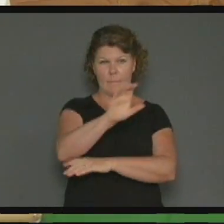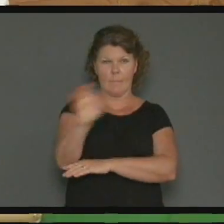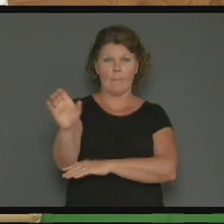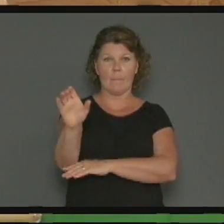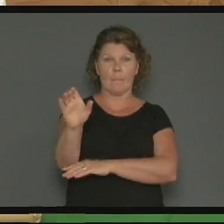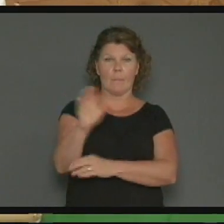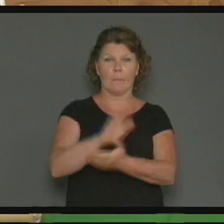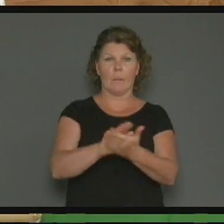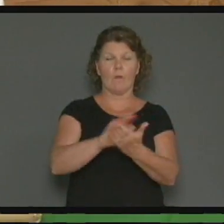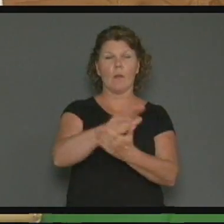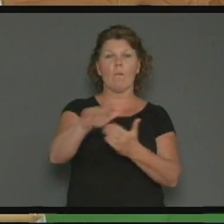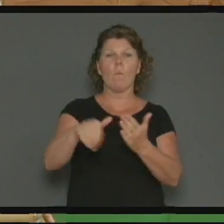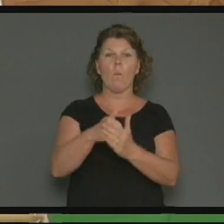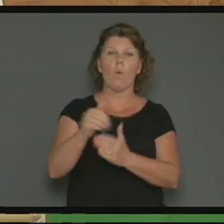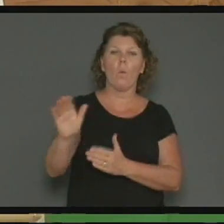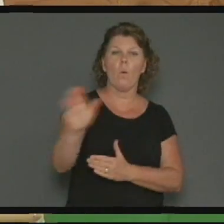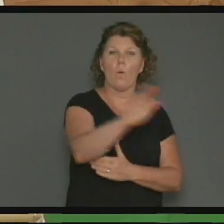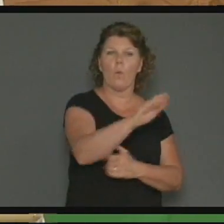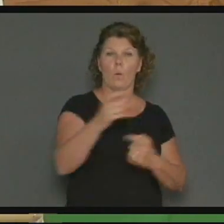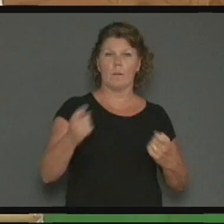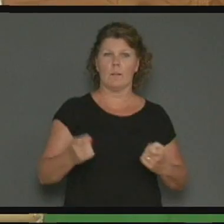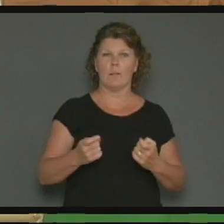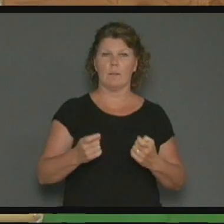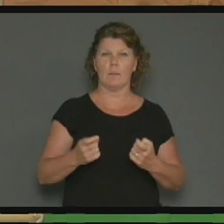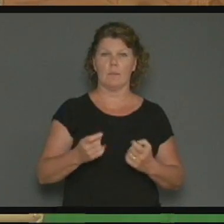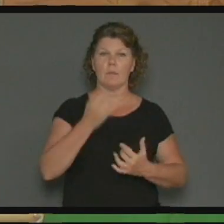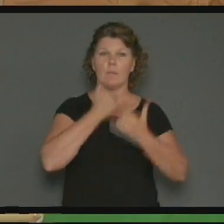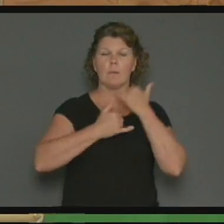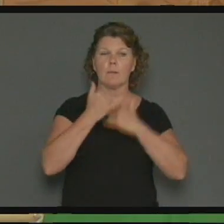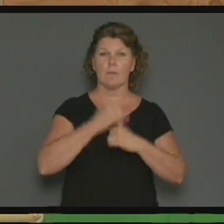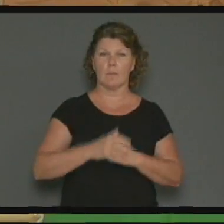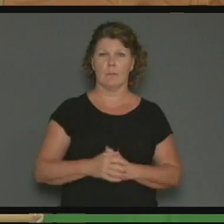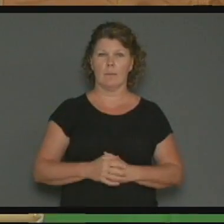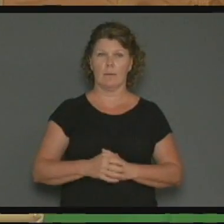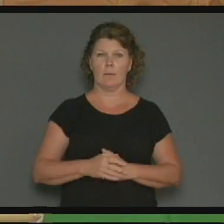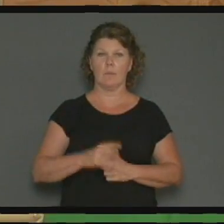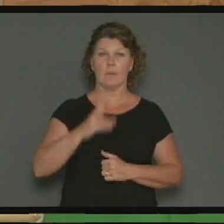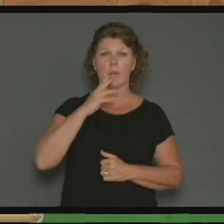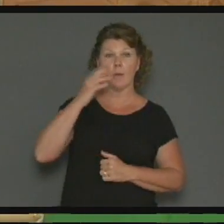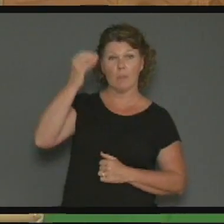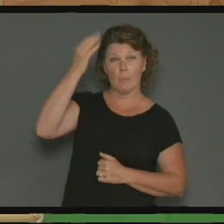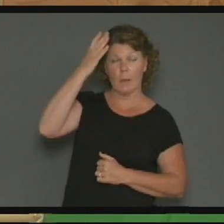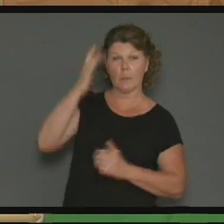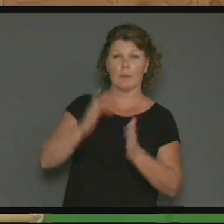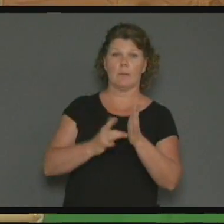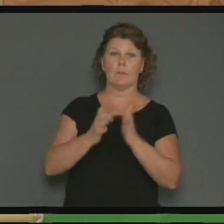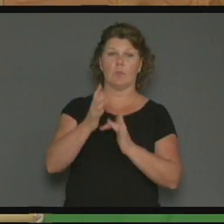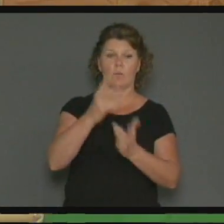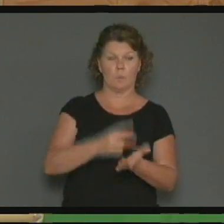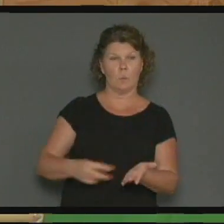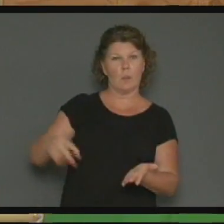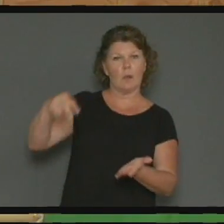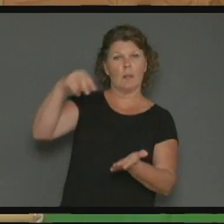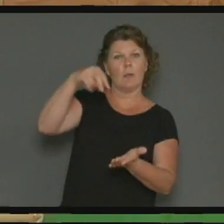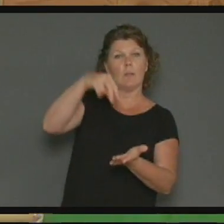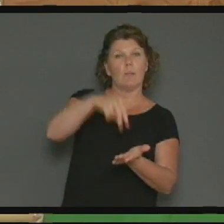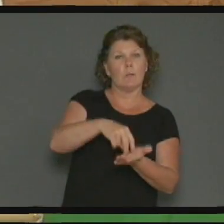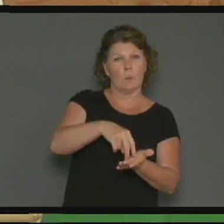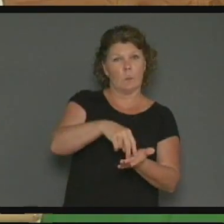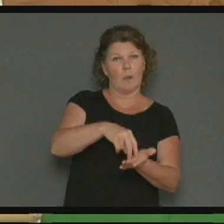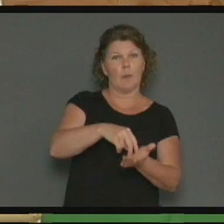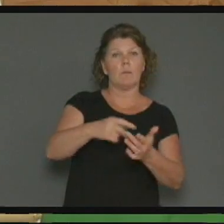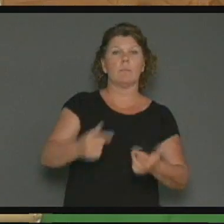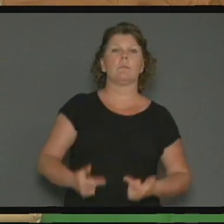forgive you of all your sins and trespasses. In baptism, Jesus raised you up from death